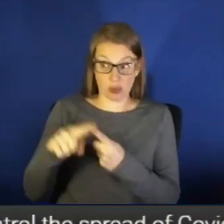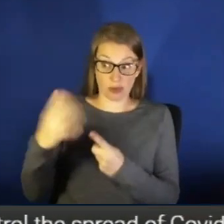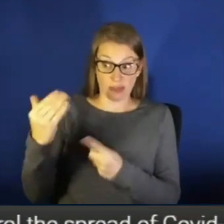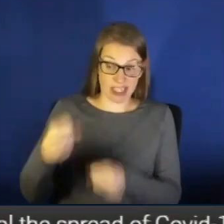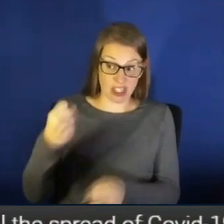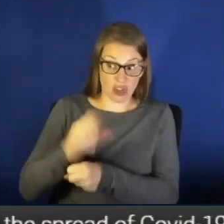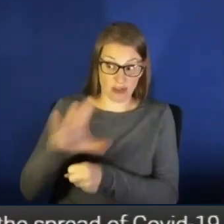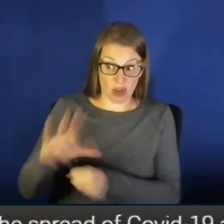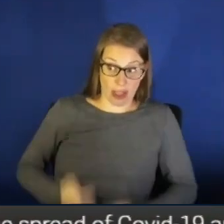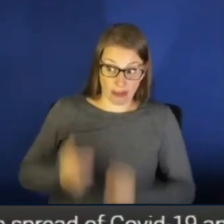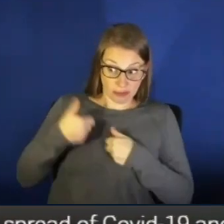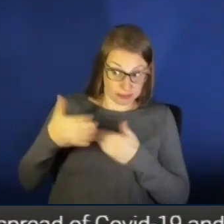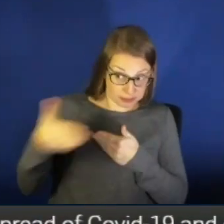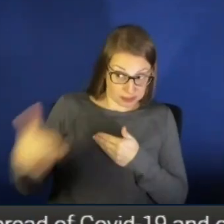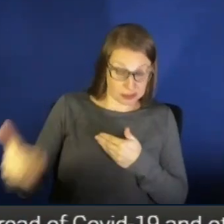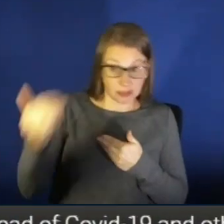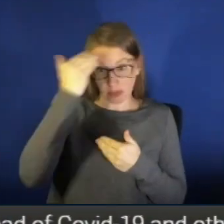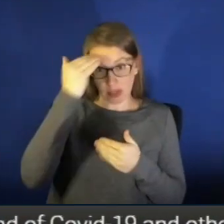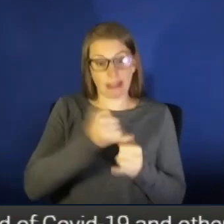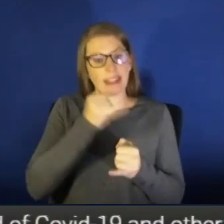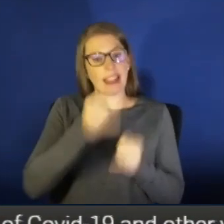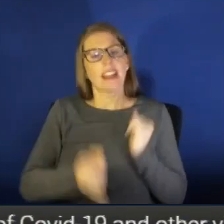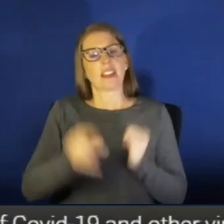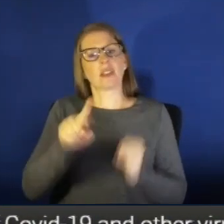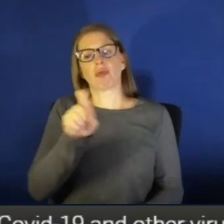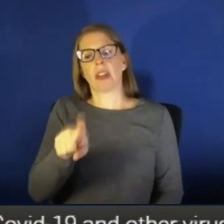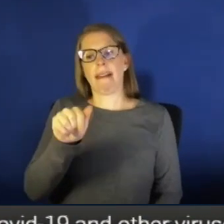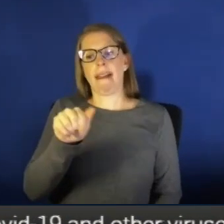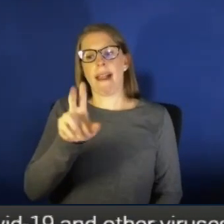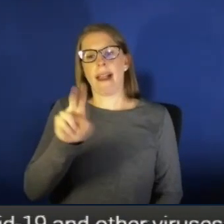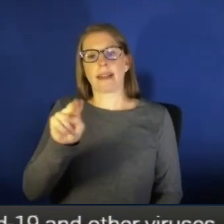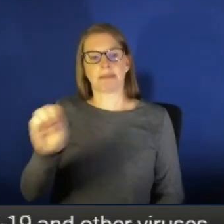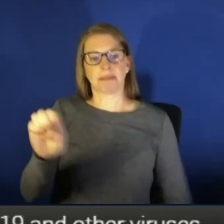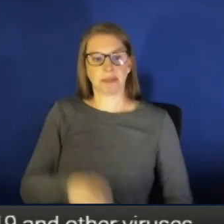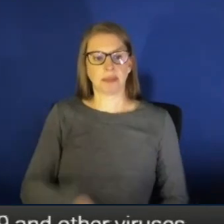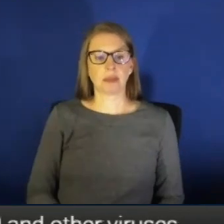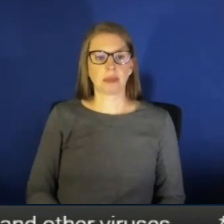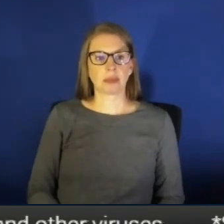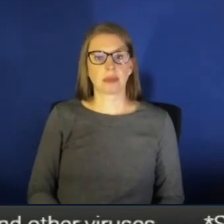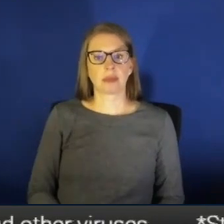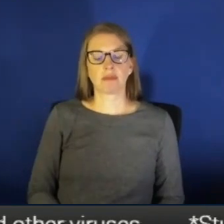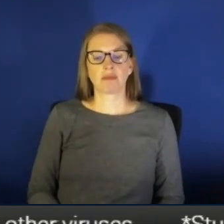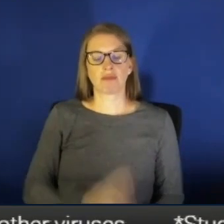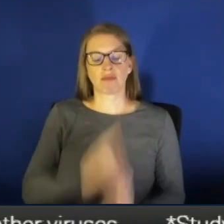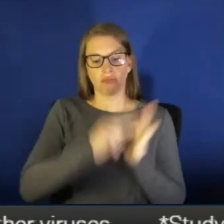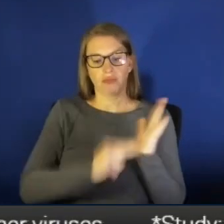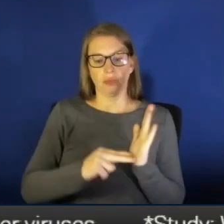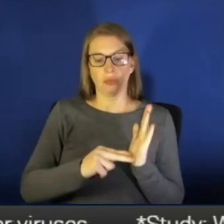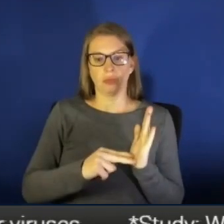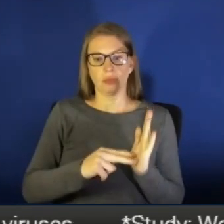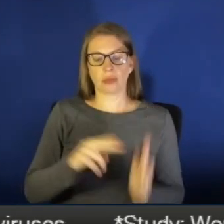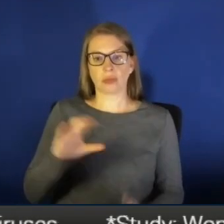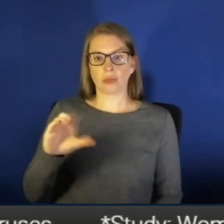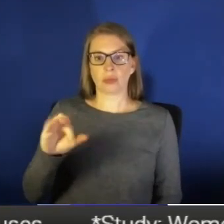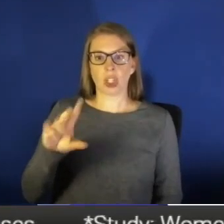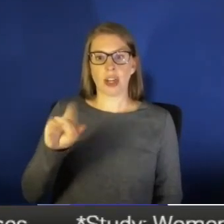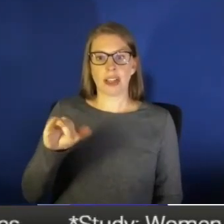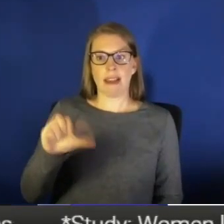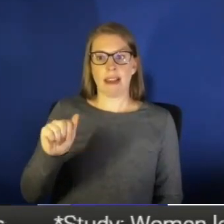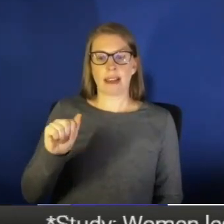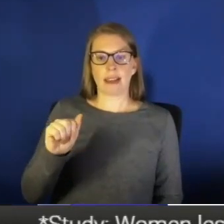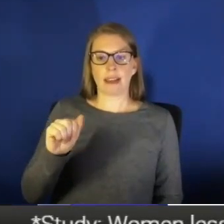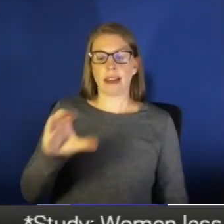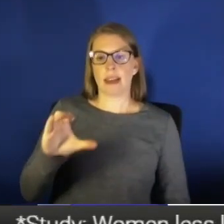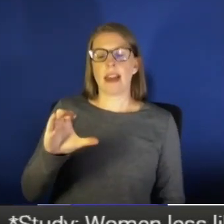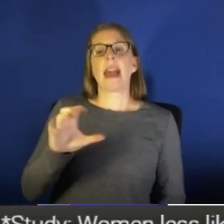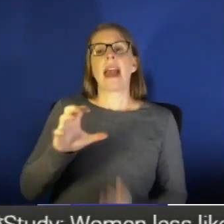has a question. This will be our last question. I'm going to just read her story, and then you let me know what you think. I had a cardiac calcium score, which was at 0, but they saw